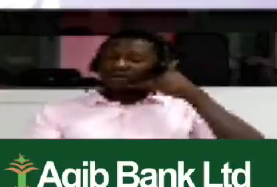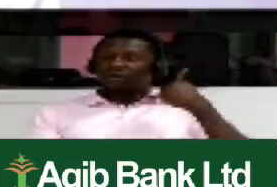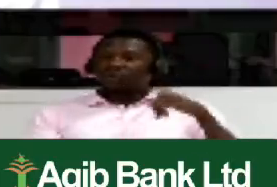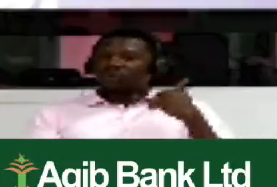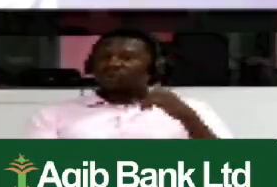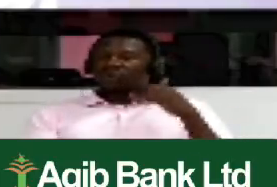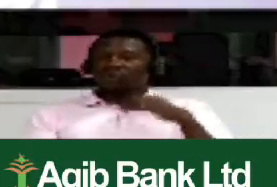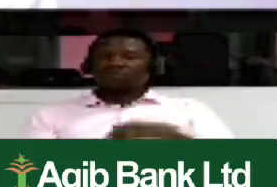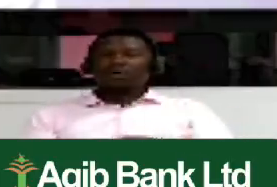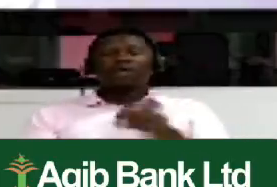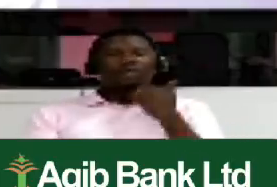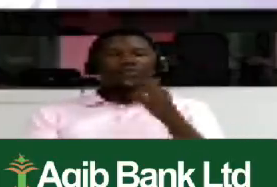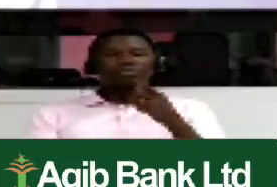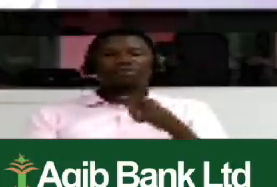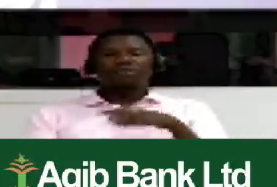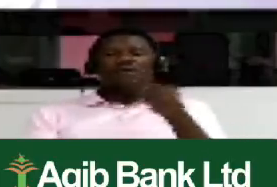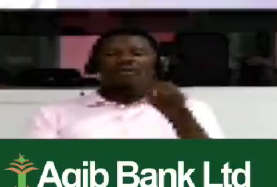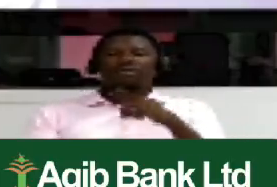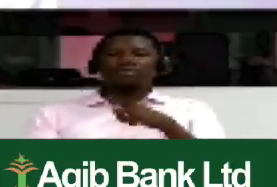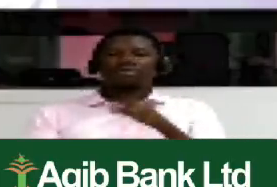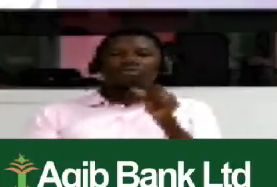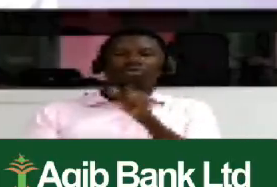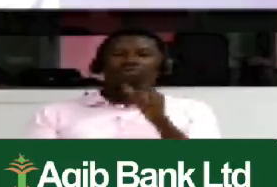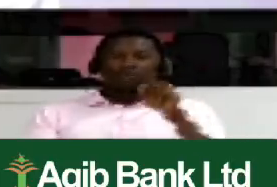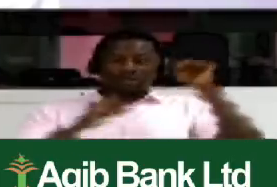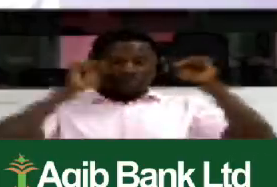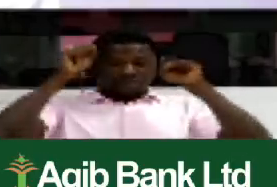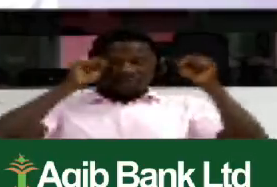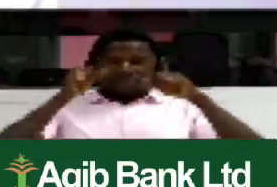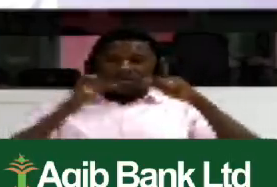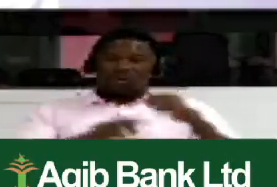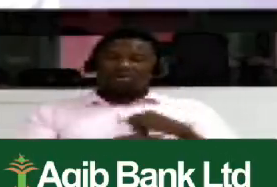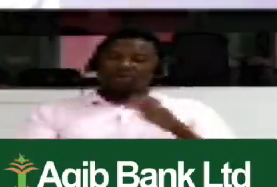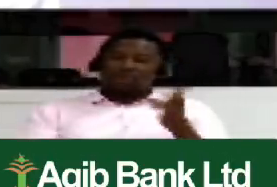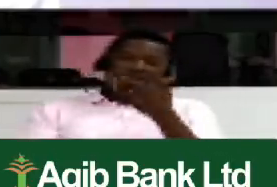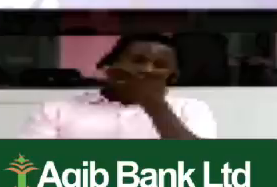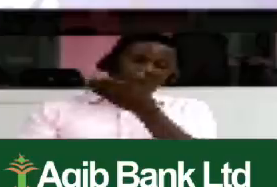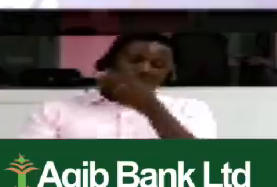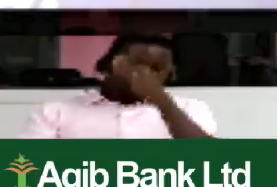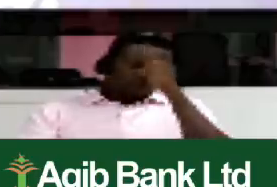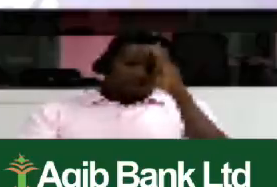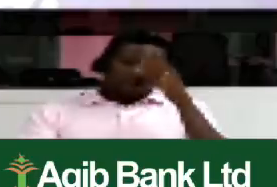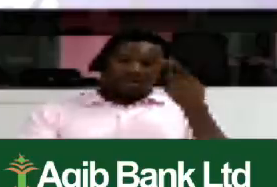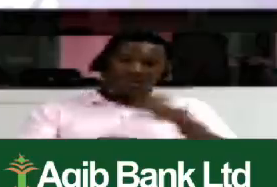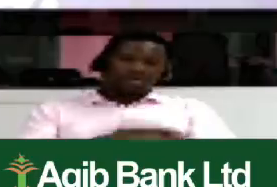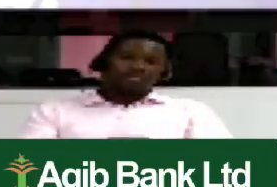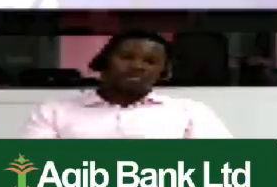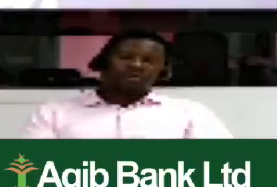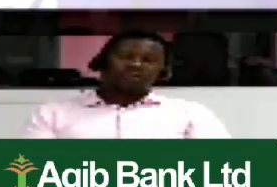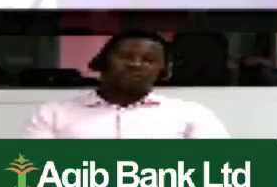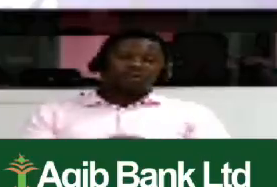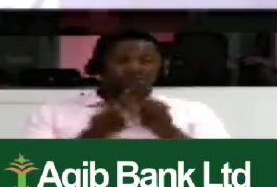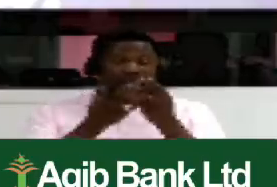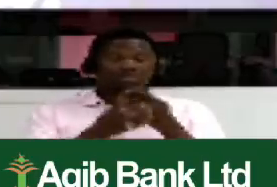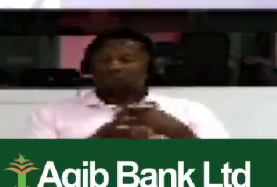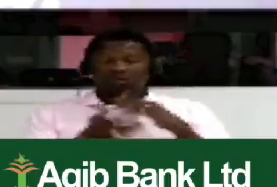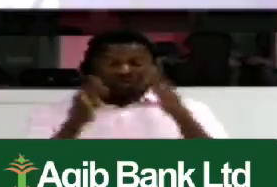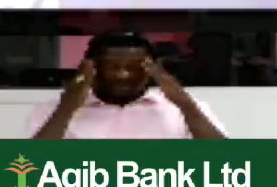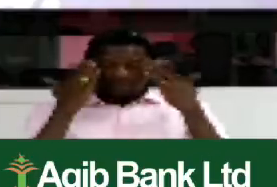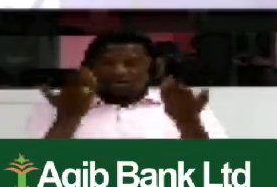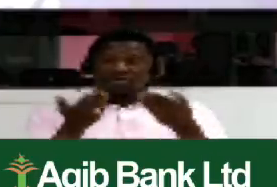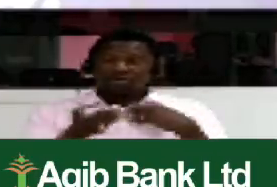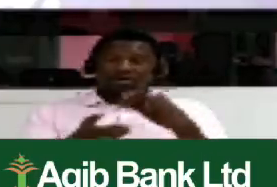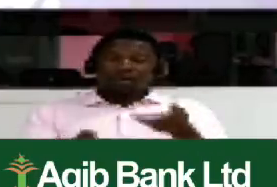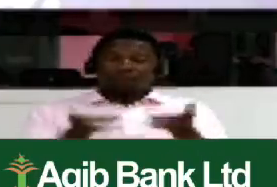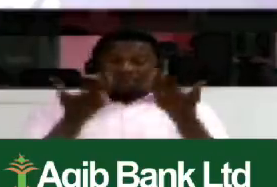line, asked me whether if there is any demonstration going on at Bikama at that time. I said, anyway, I'm just coming out of bed. I